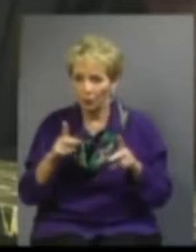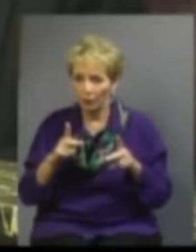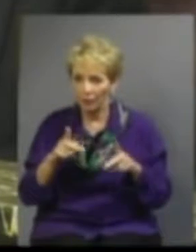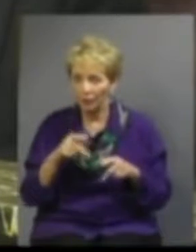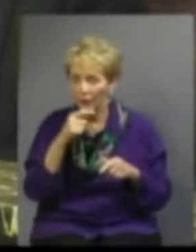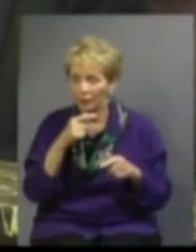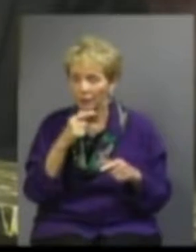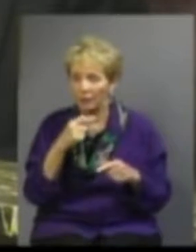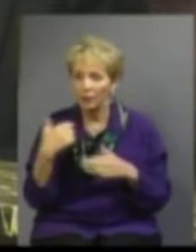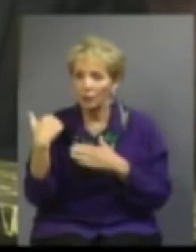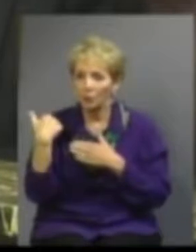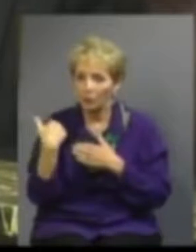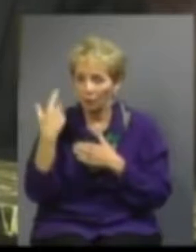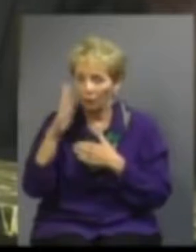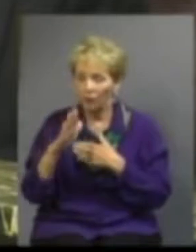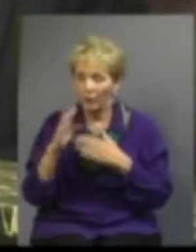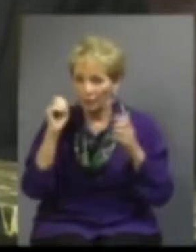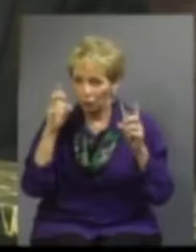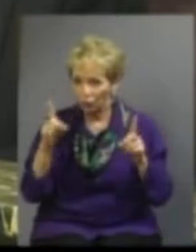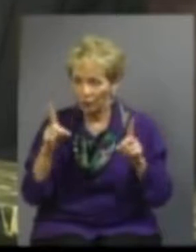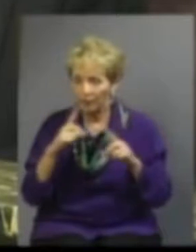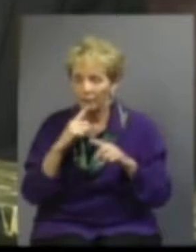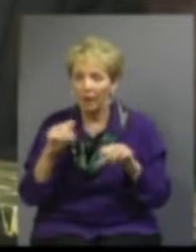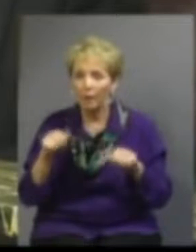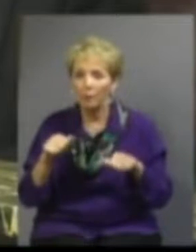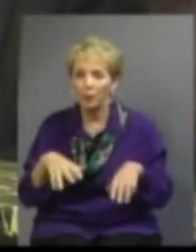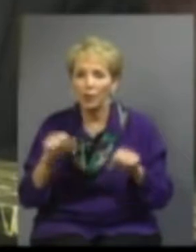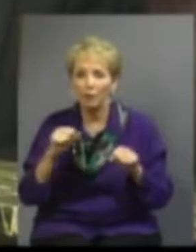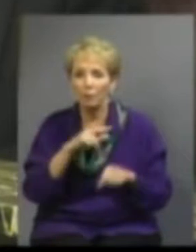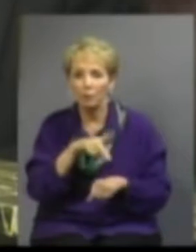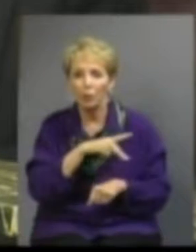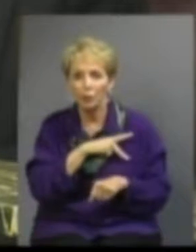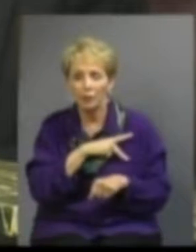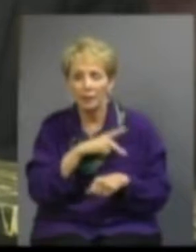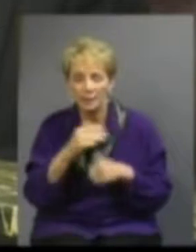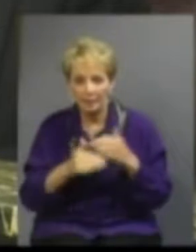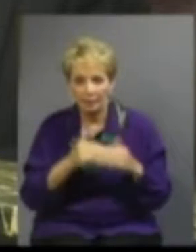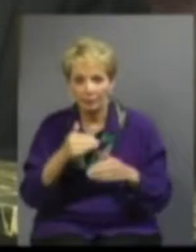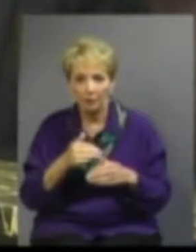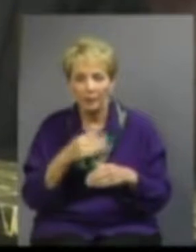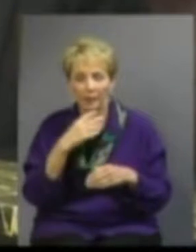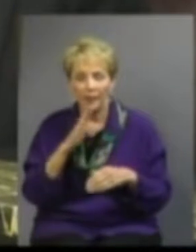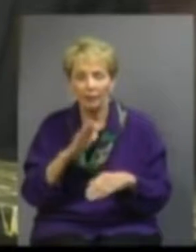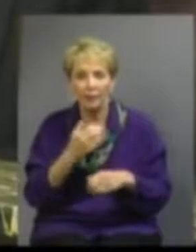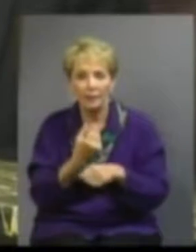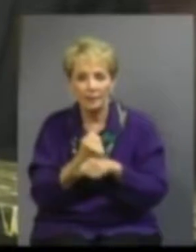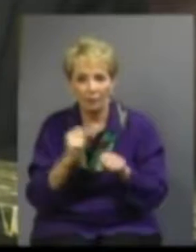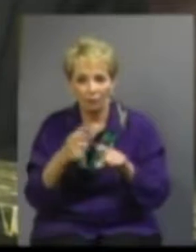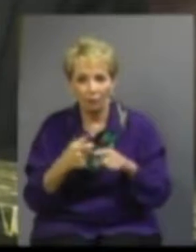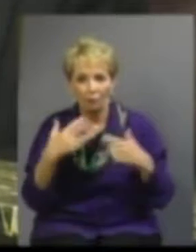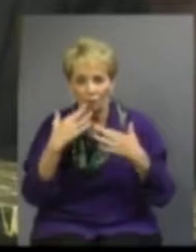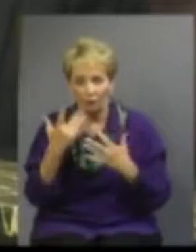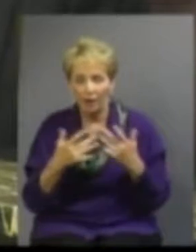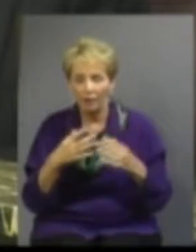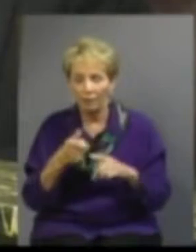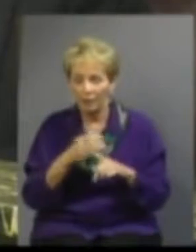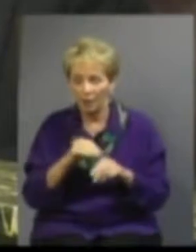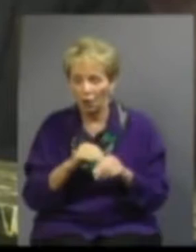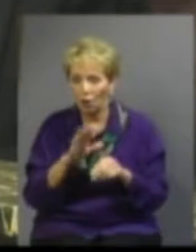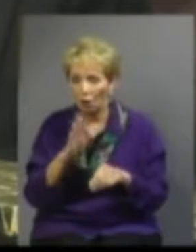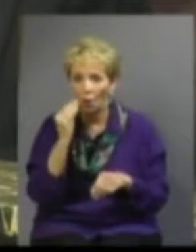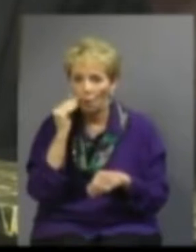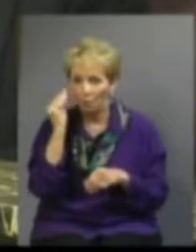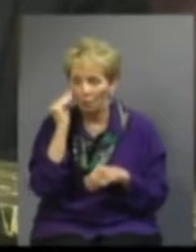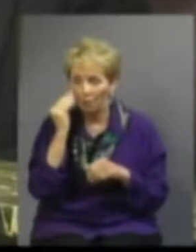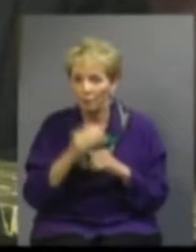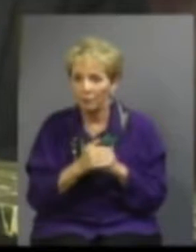to public education measures and are able to take personal steps to increase their safety from fire, especially in their homes. And